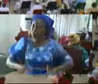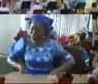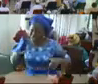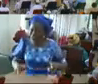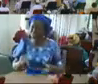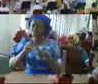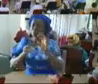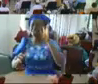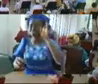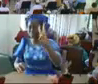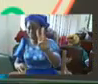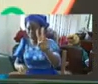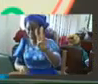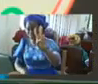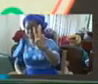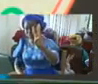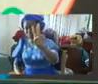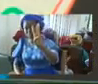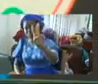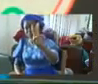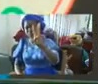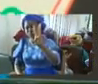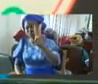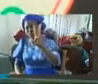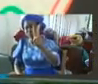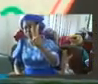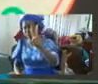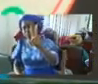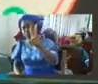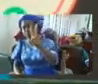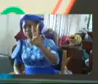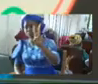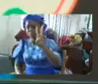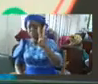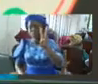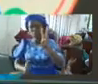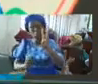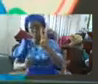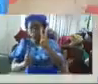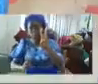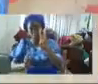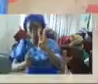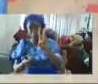And keep coming if you are still on the way. Hurry up, hurry up, hurry up.